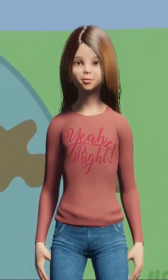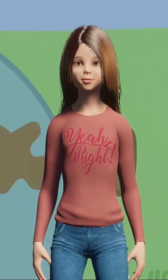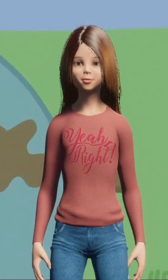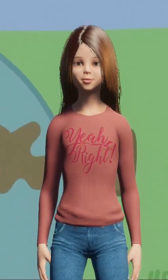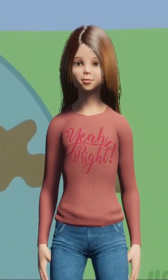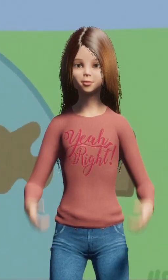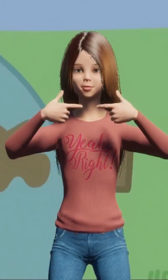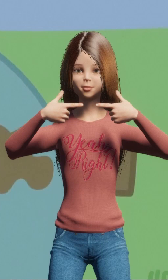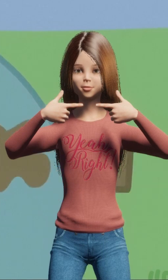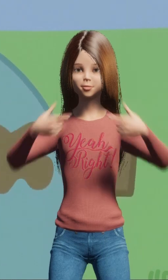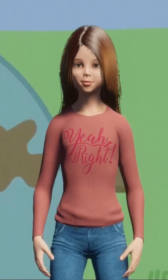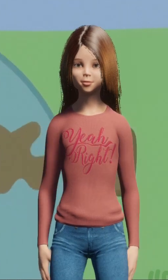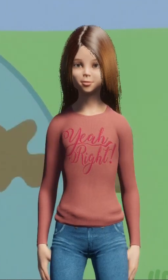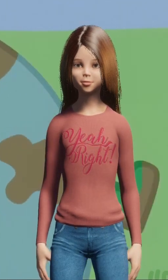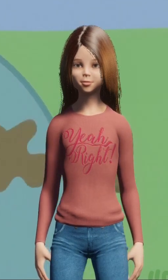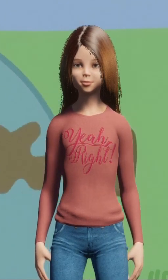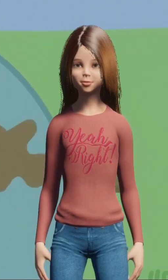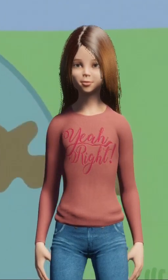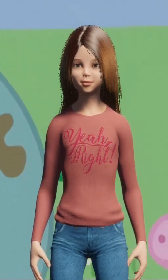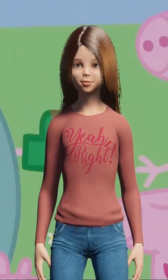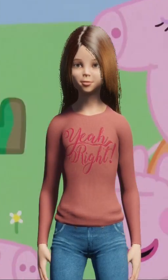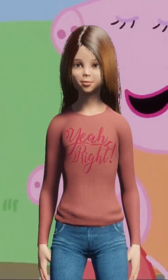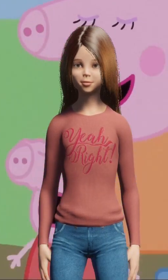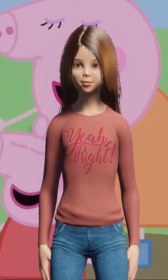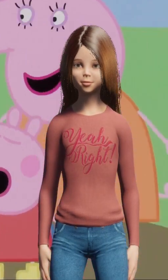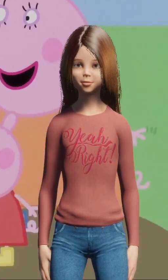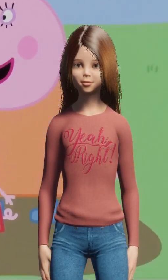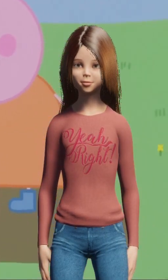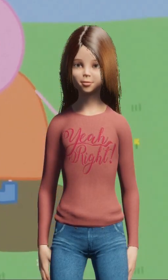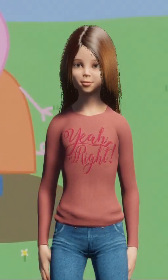Jack. Kitty. Spirit. I got it.